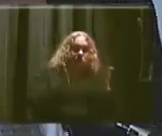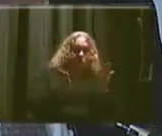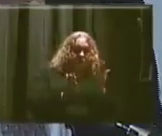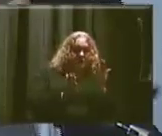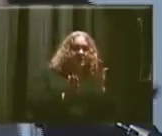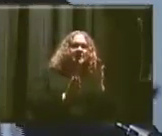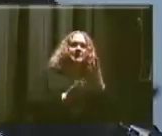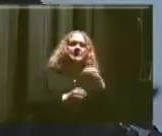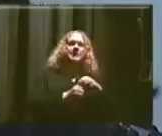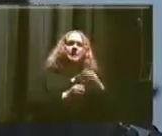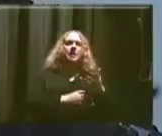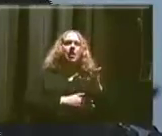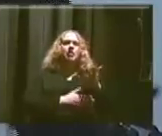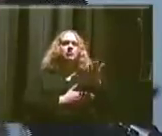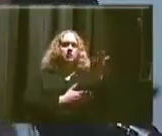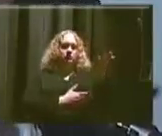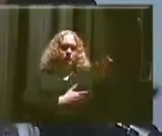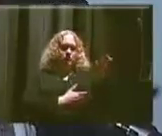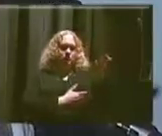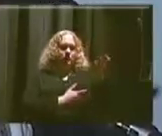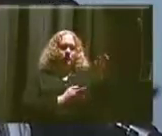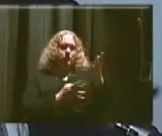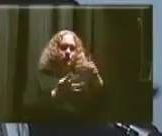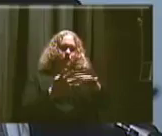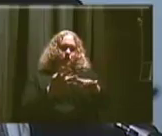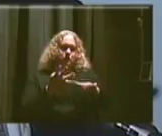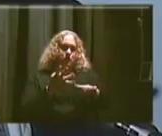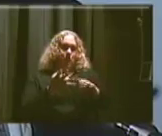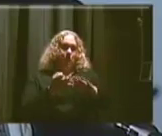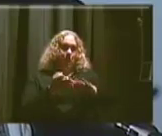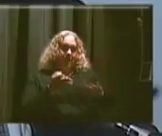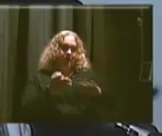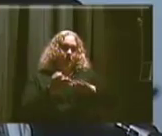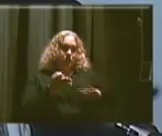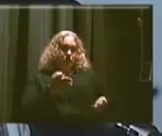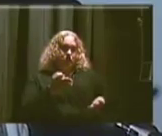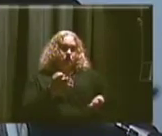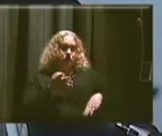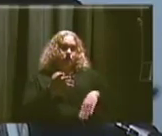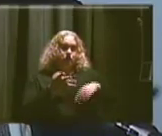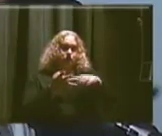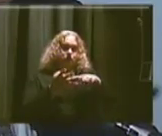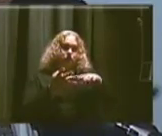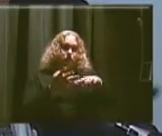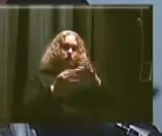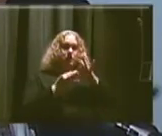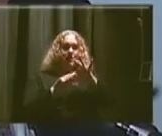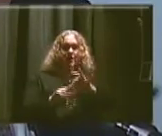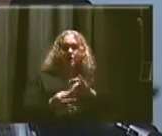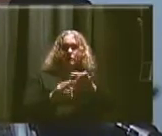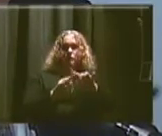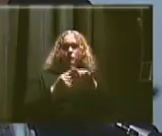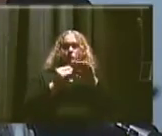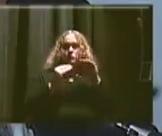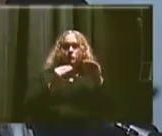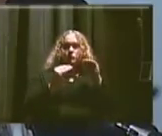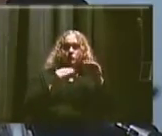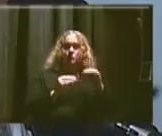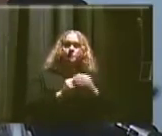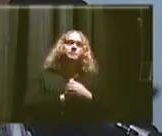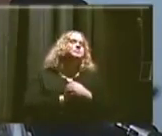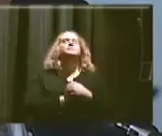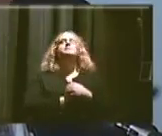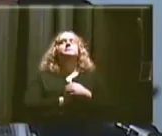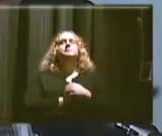are two waivers that have to do with instruction. Both of